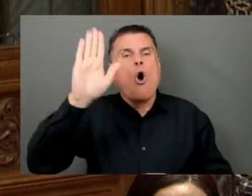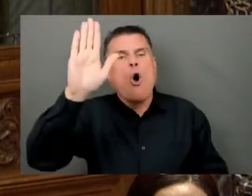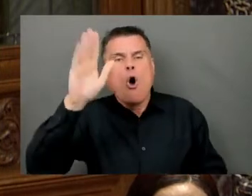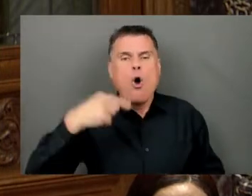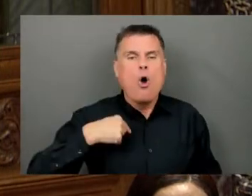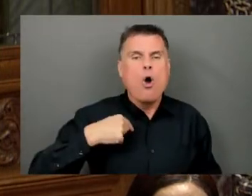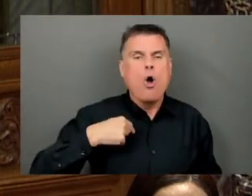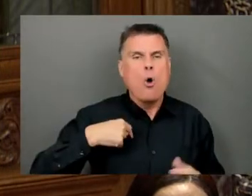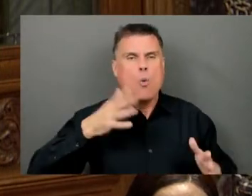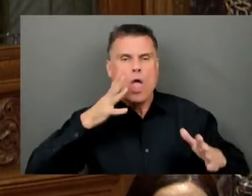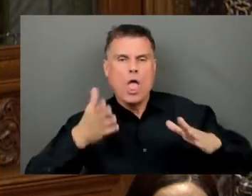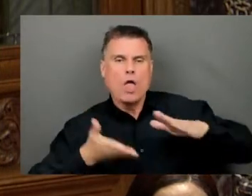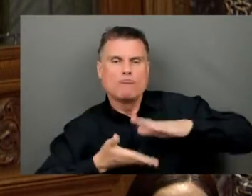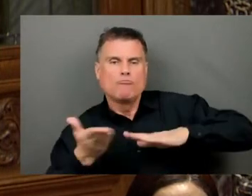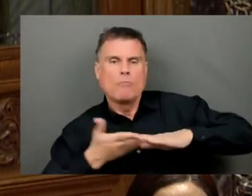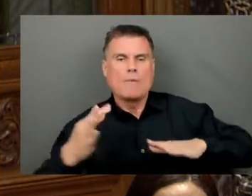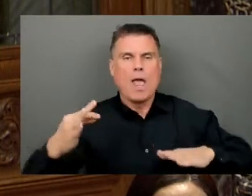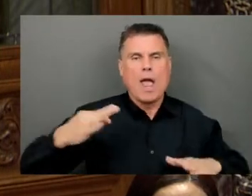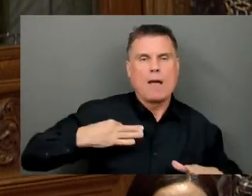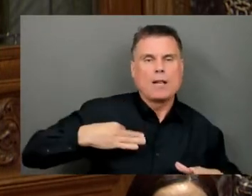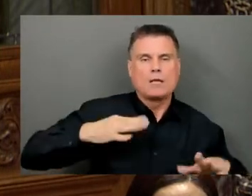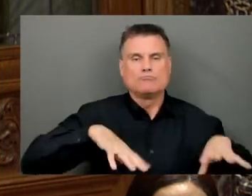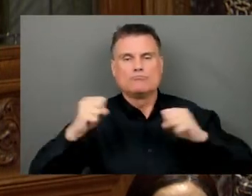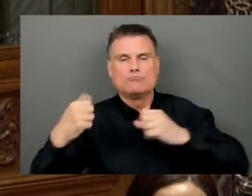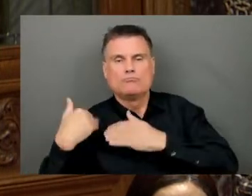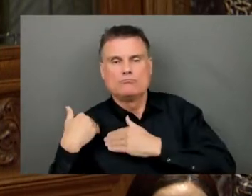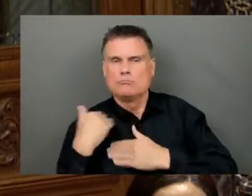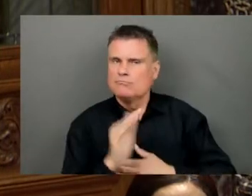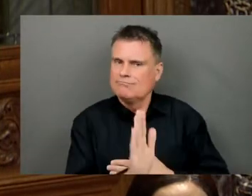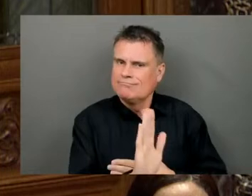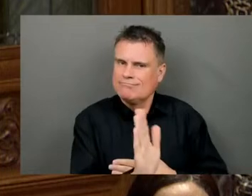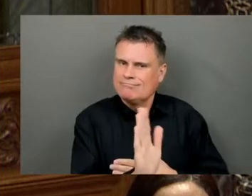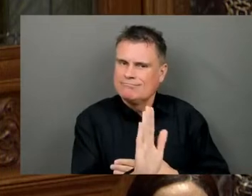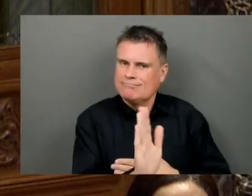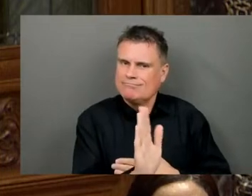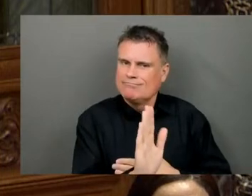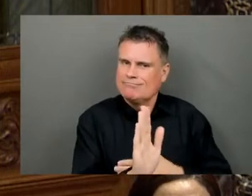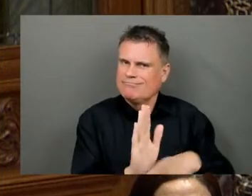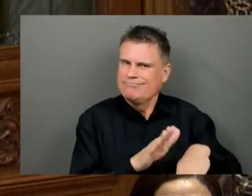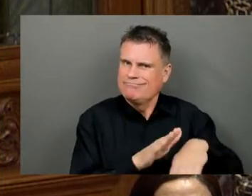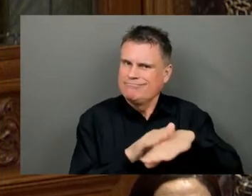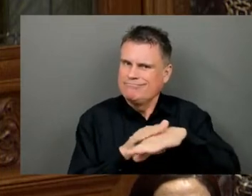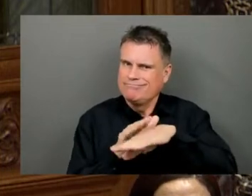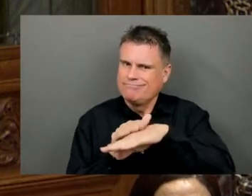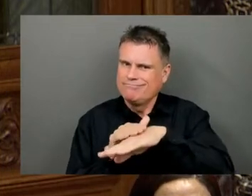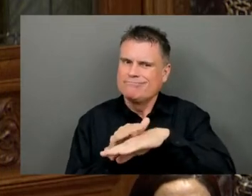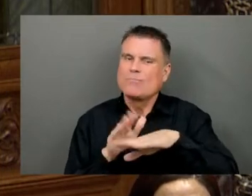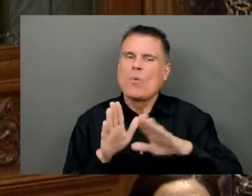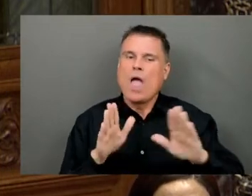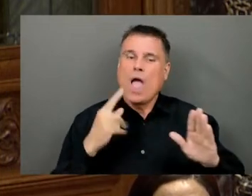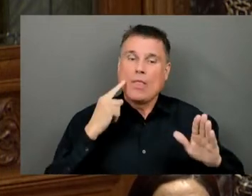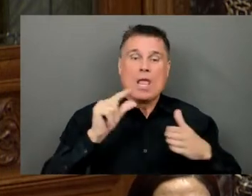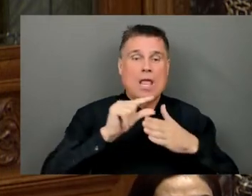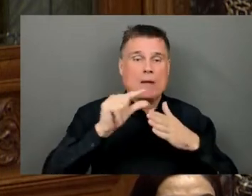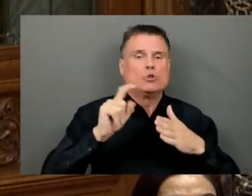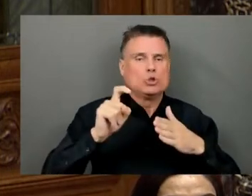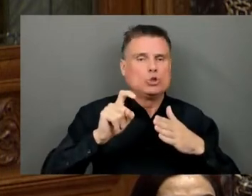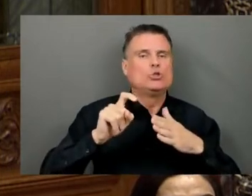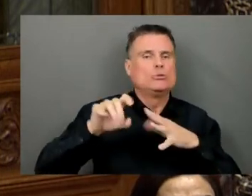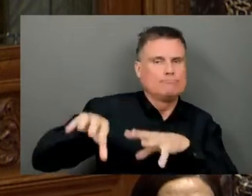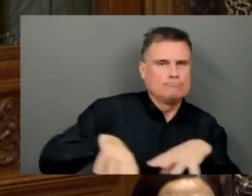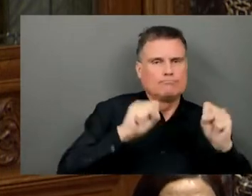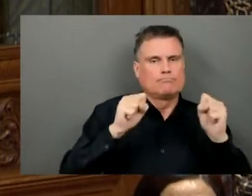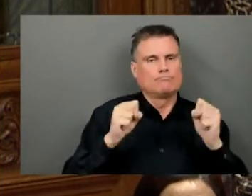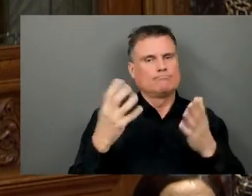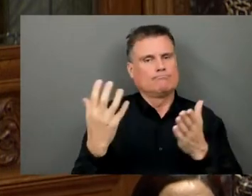say about where there's smoke, there's fire, and I think that there is an opportunity here for government to reverse the decision that they made, to open this up, to have a look